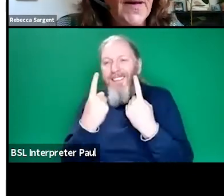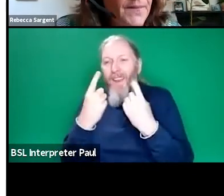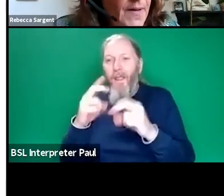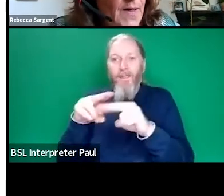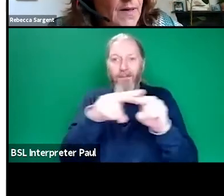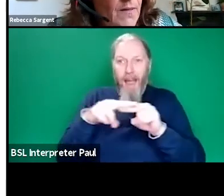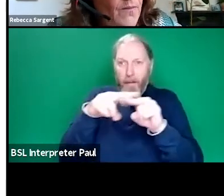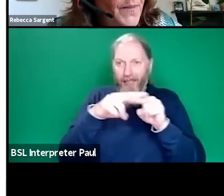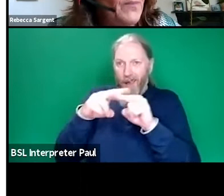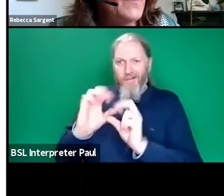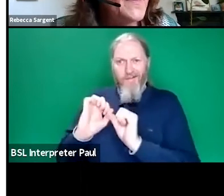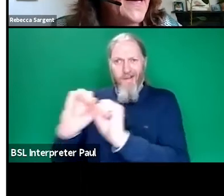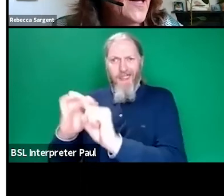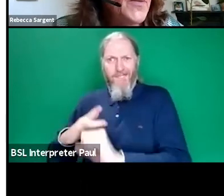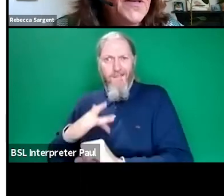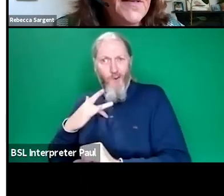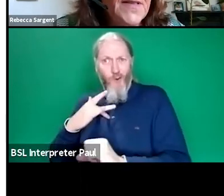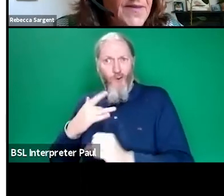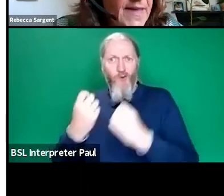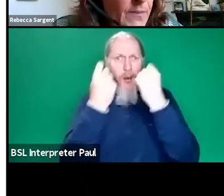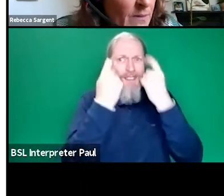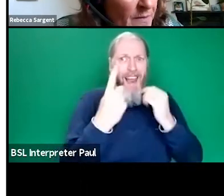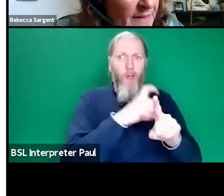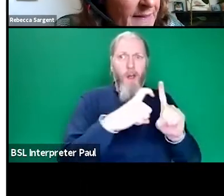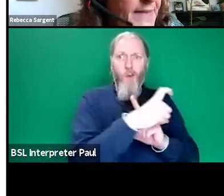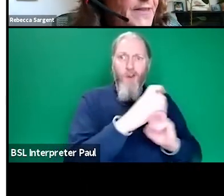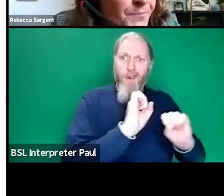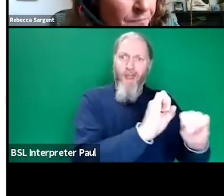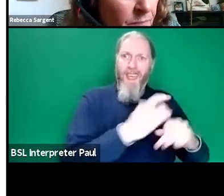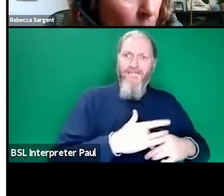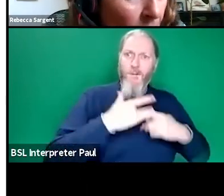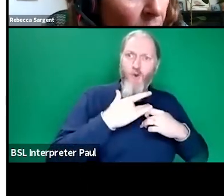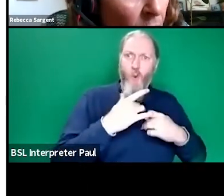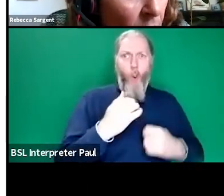what people were saying, communities were saying about what they needed.